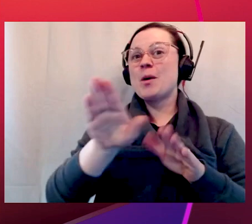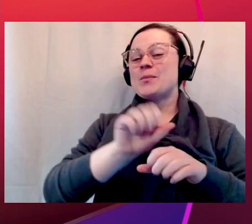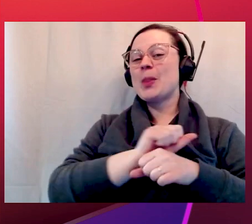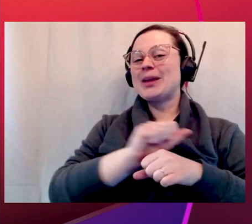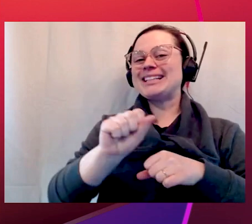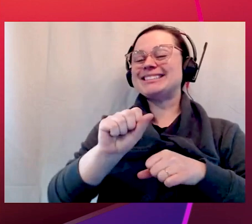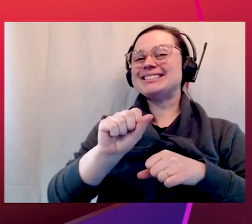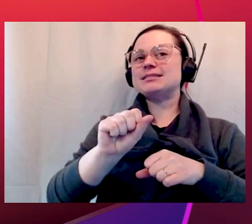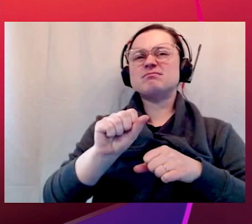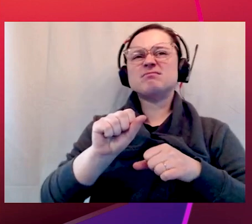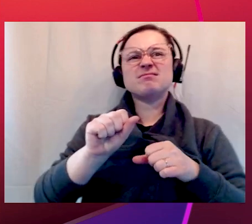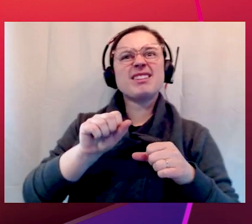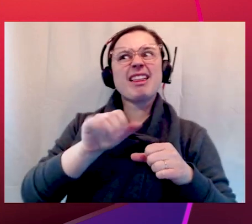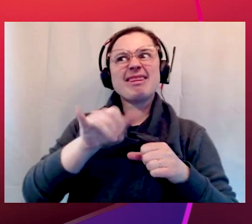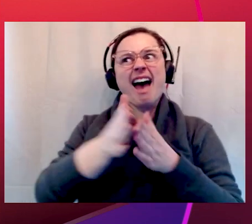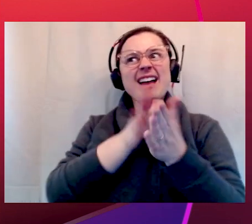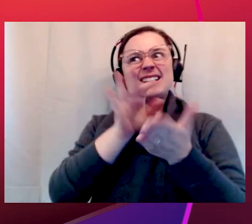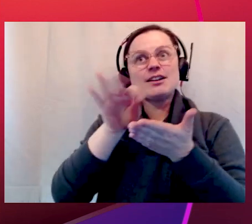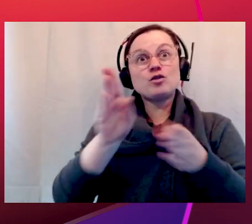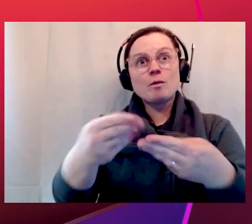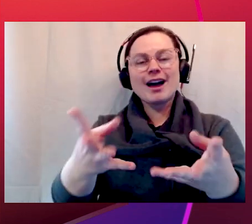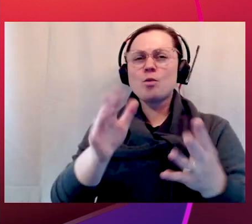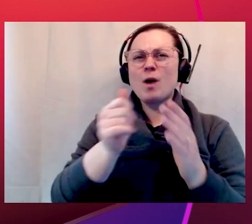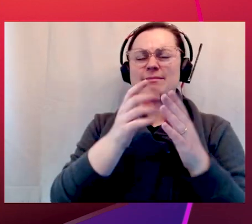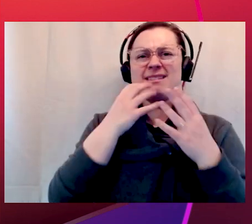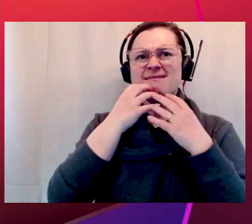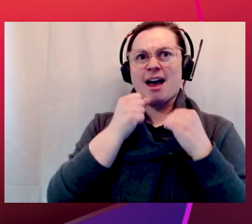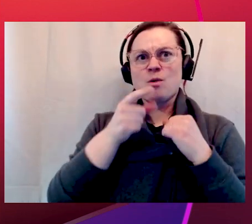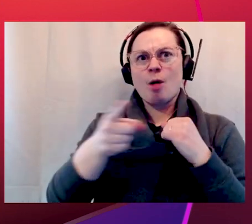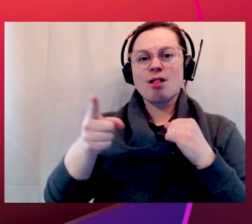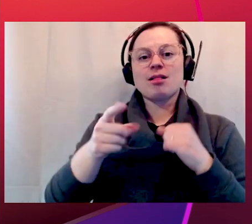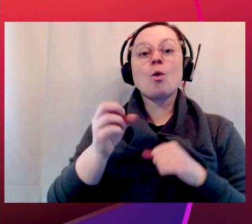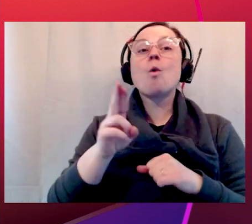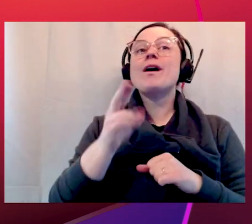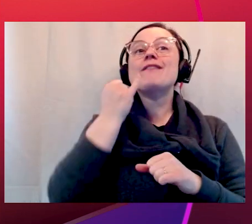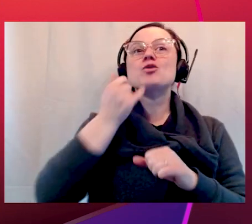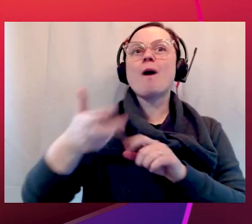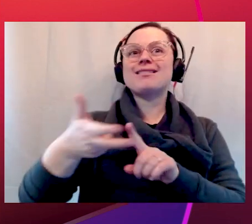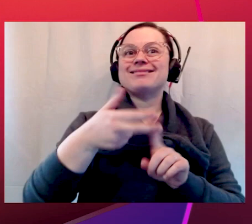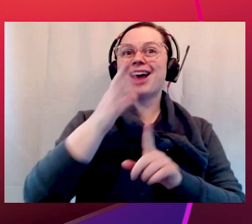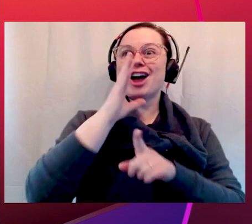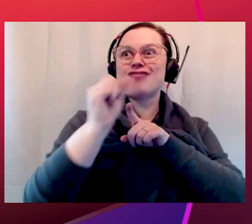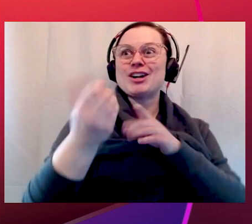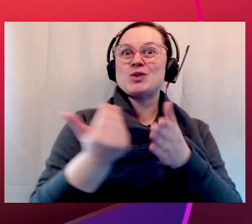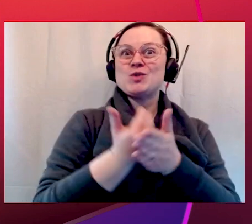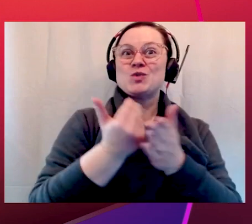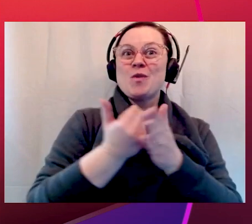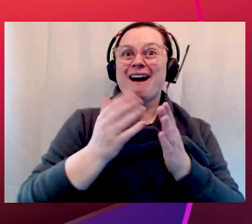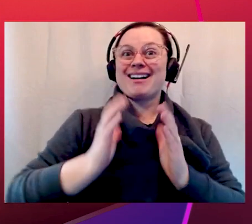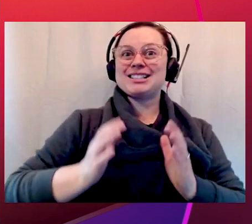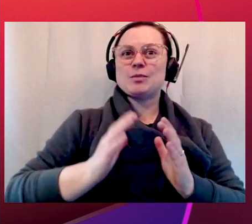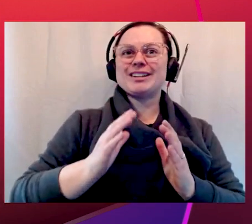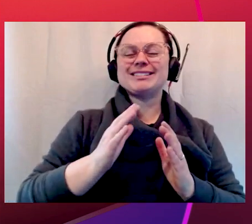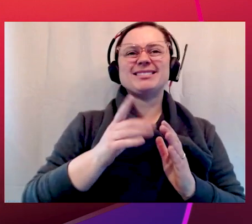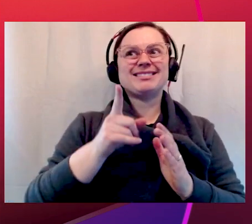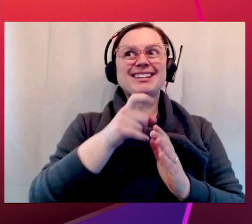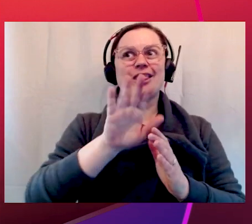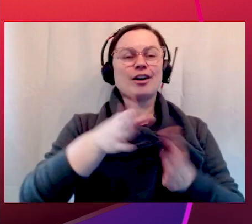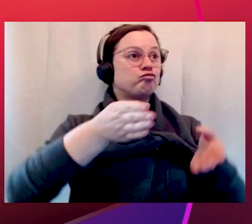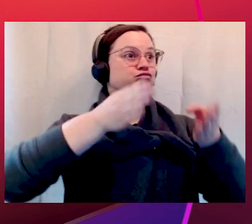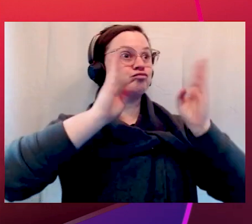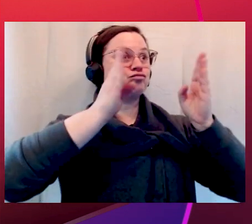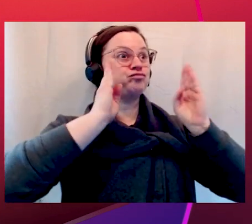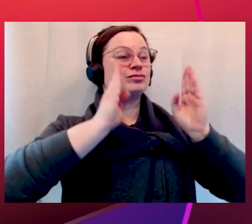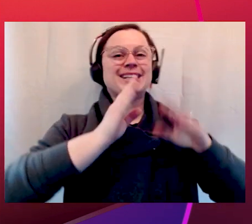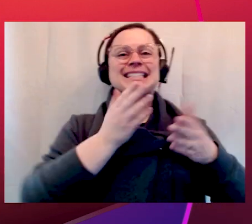incentive. Or if you're a small business looking to attract new customers, you need to get their attention. Whatever your business and wherever